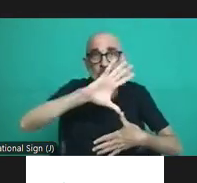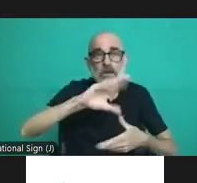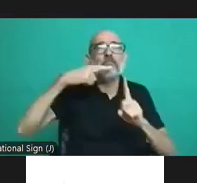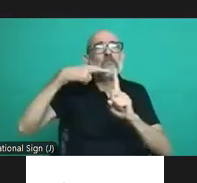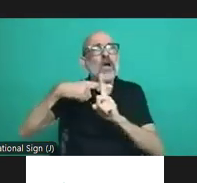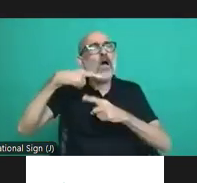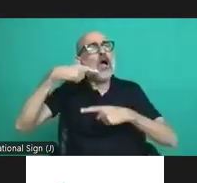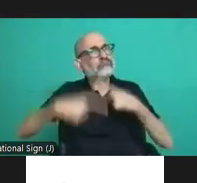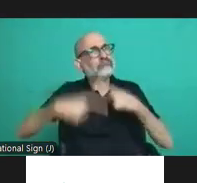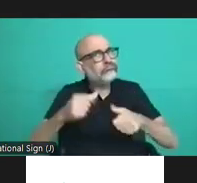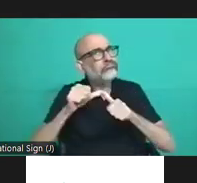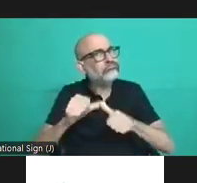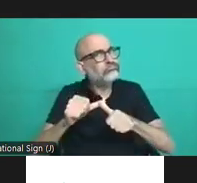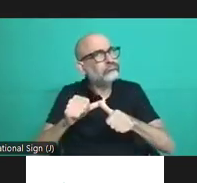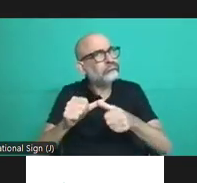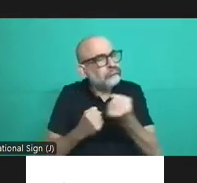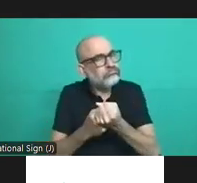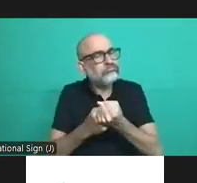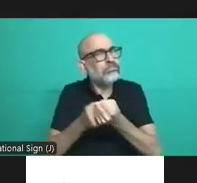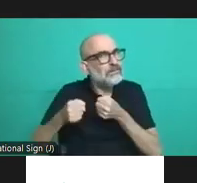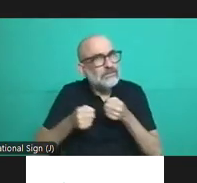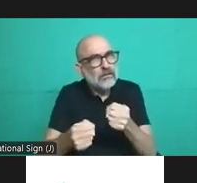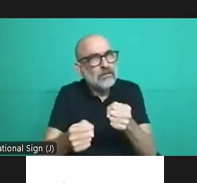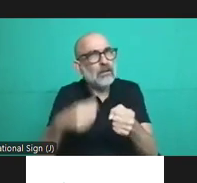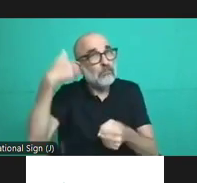health system transformation